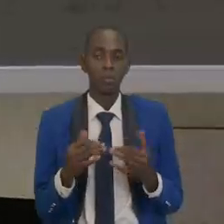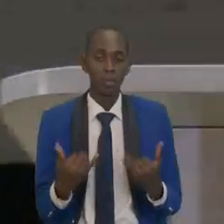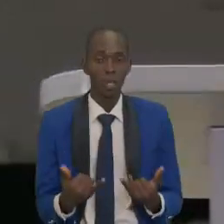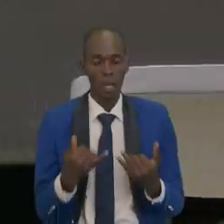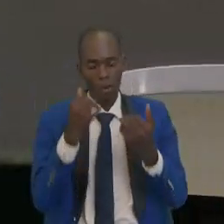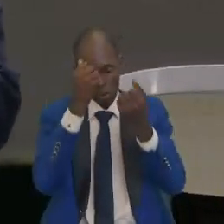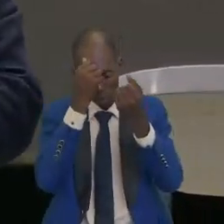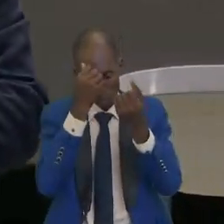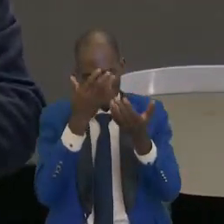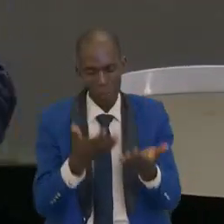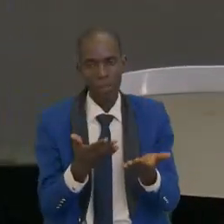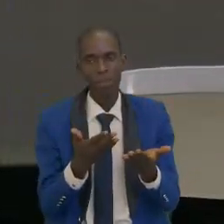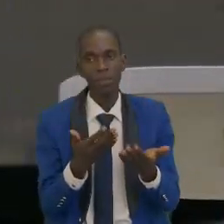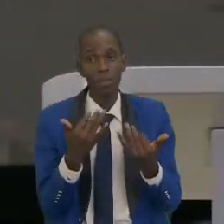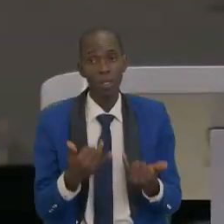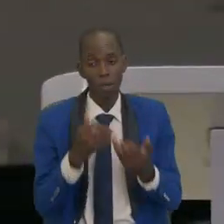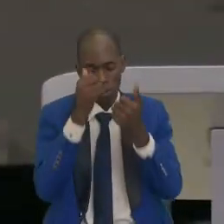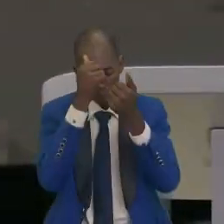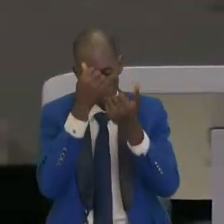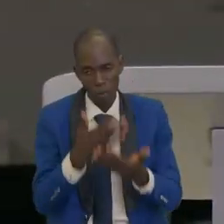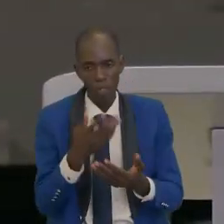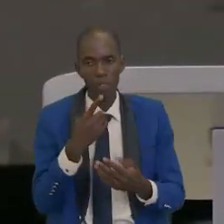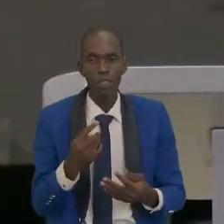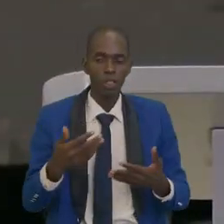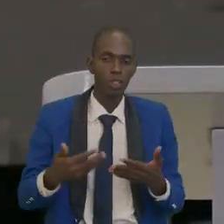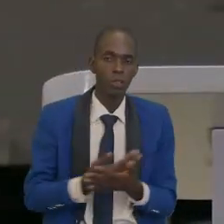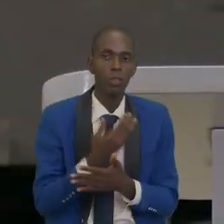obey a new commandment